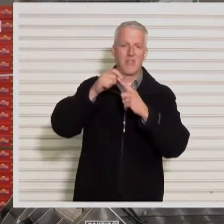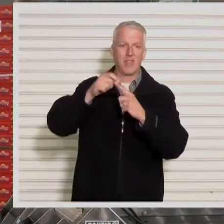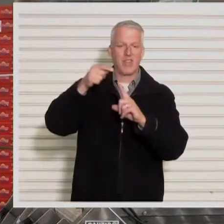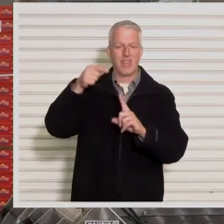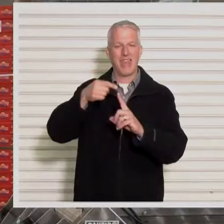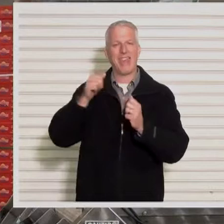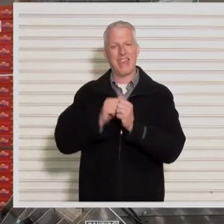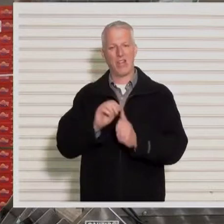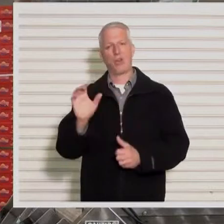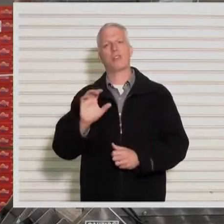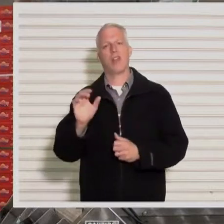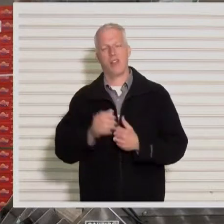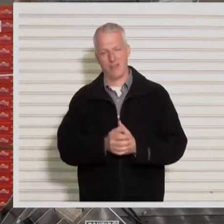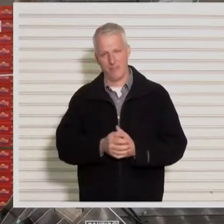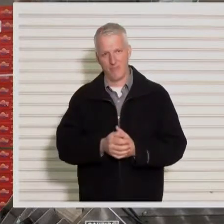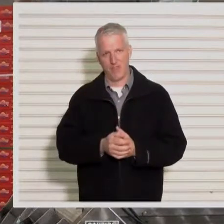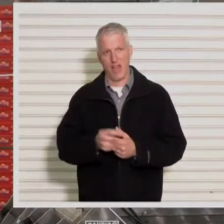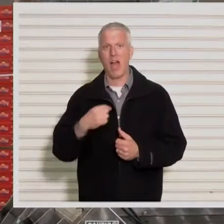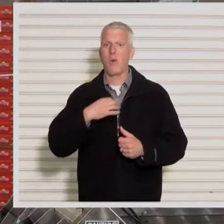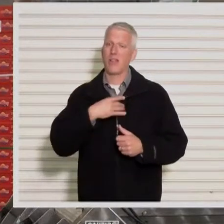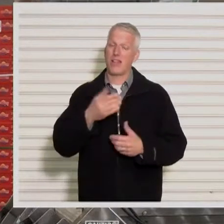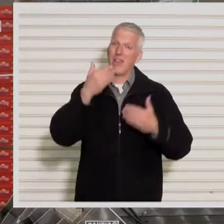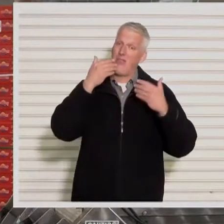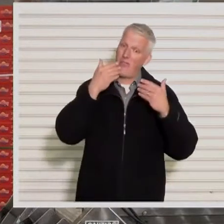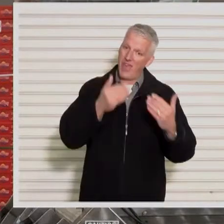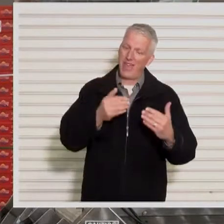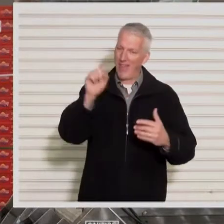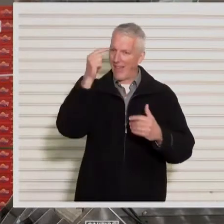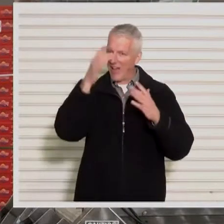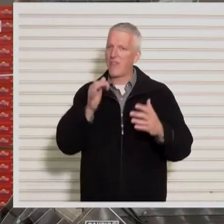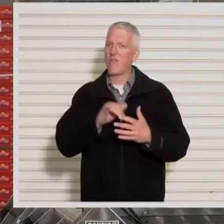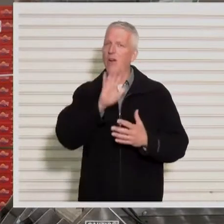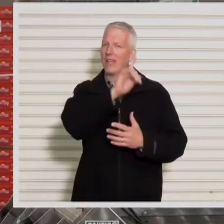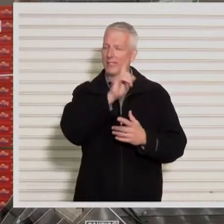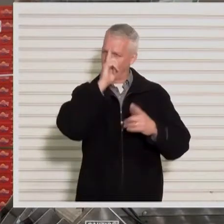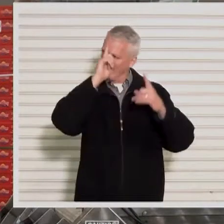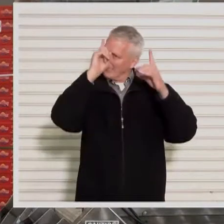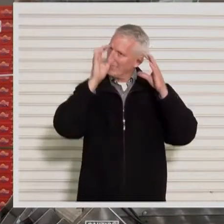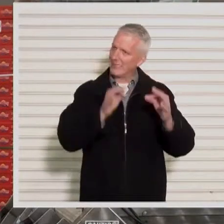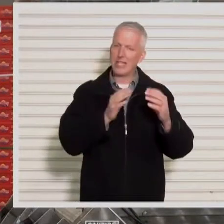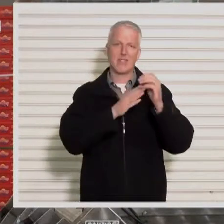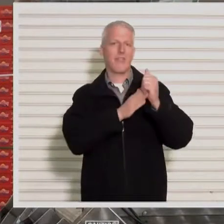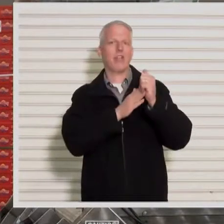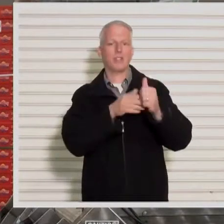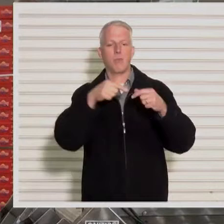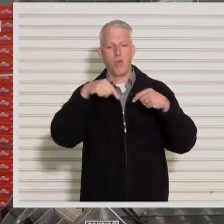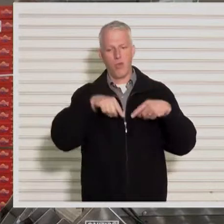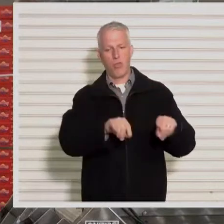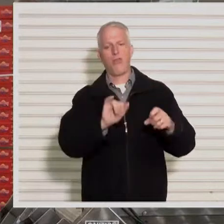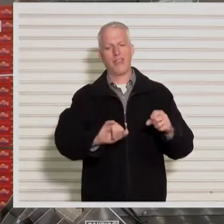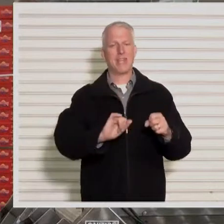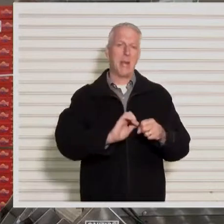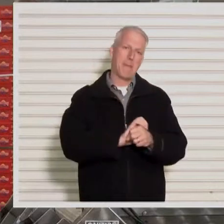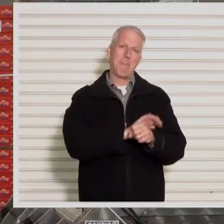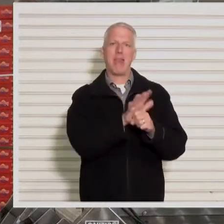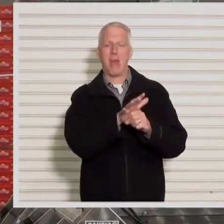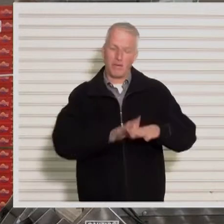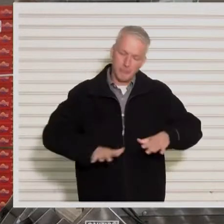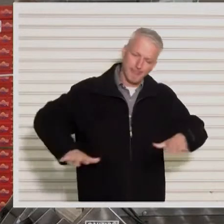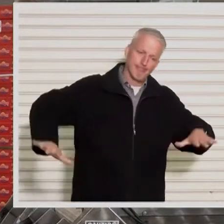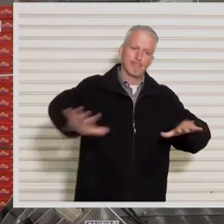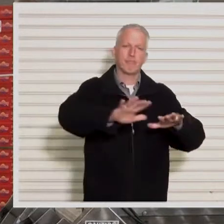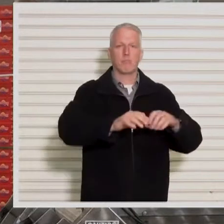in Coachella. I'd like to thank the governor for his decisive leadership throughout this pandemic and